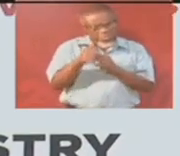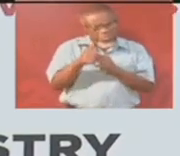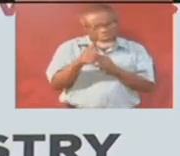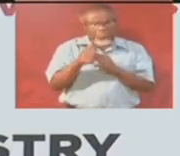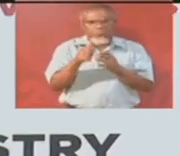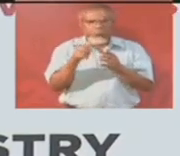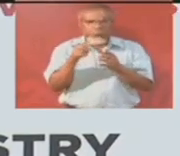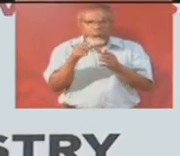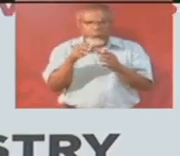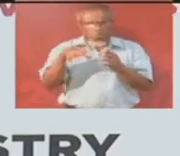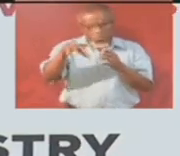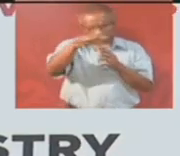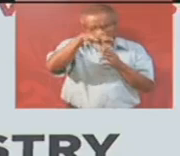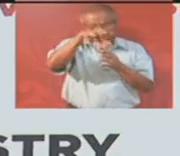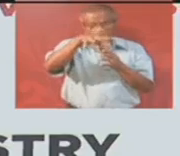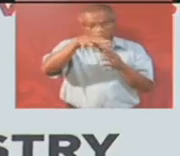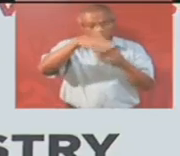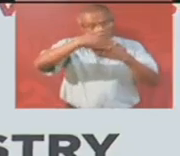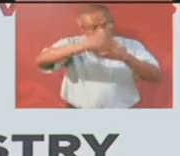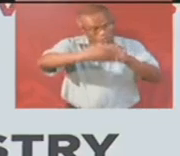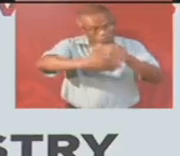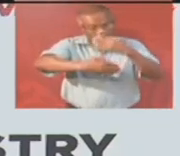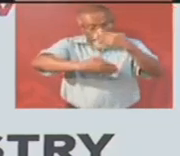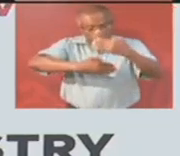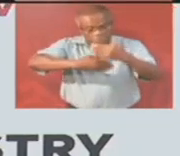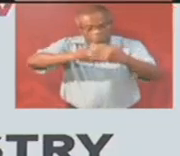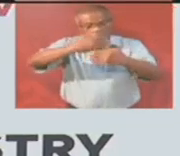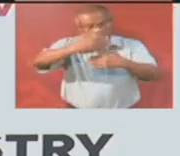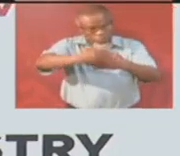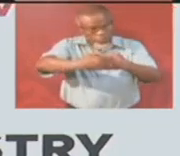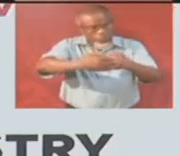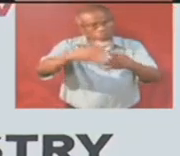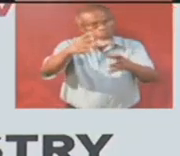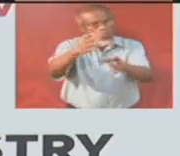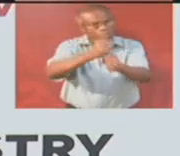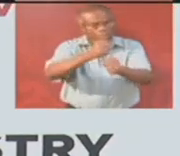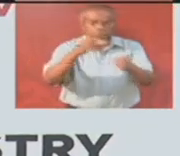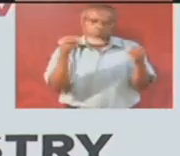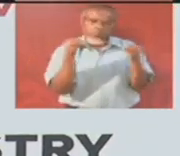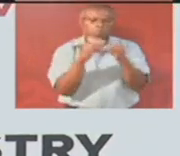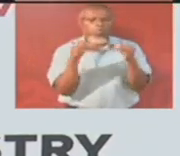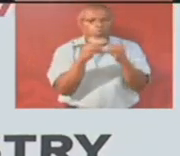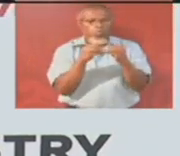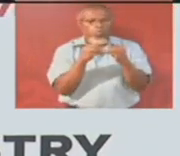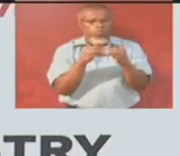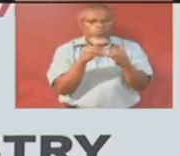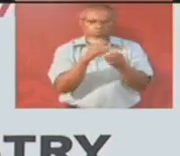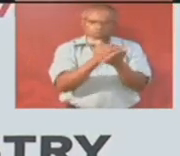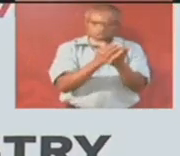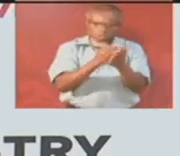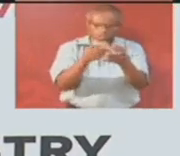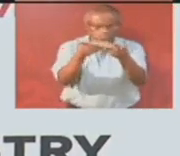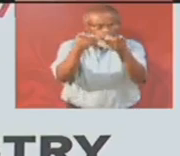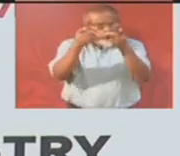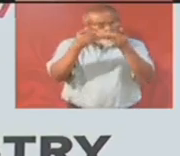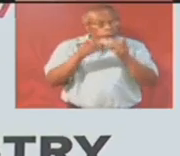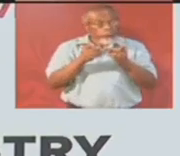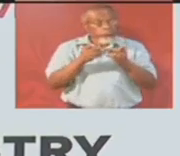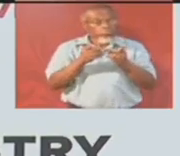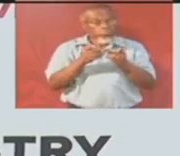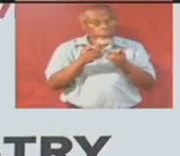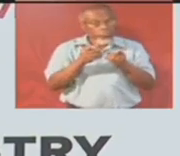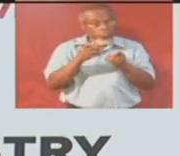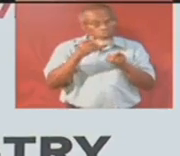more ventilators with time. Ventilators were donated. And for the COVID response, we had